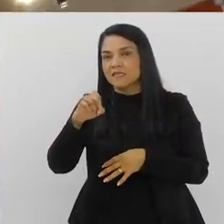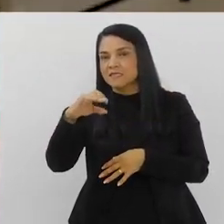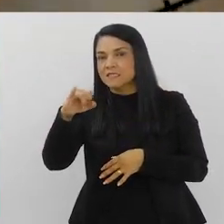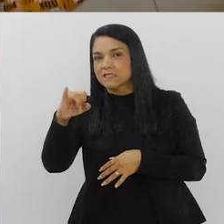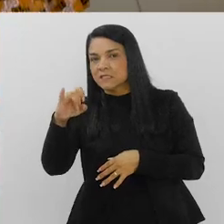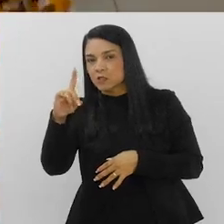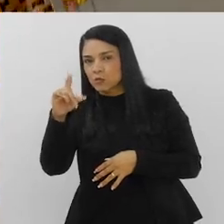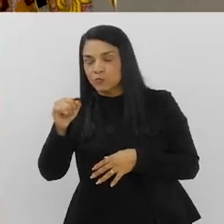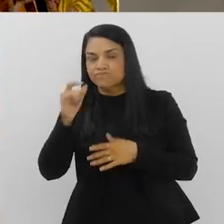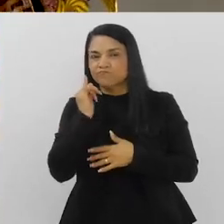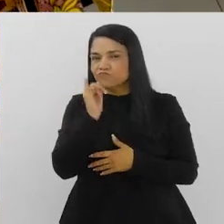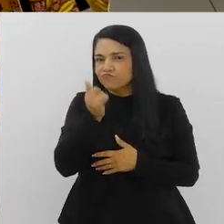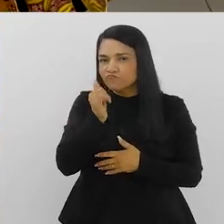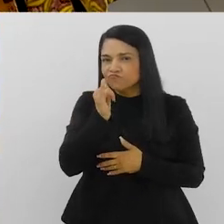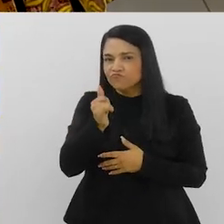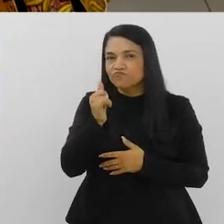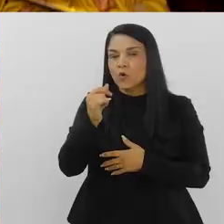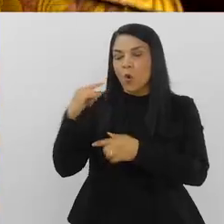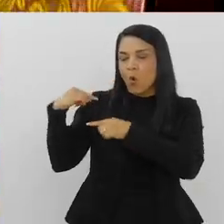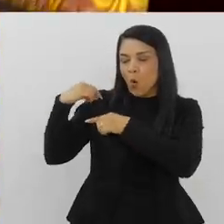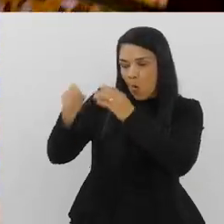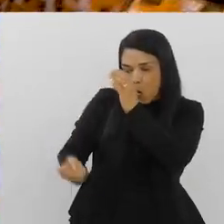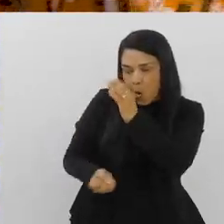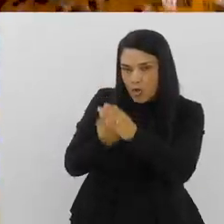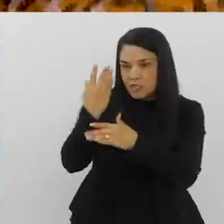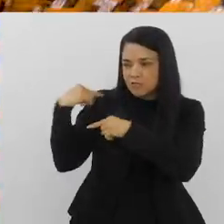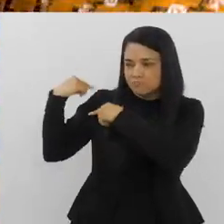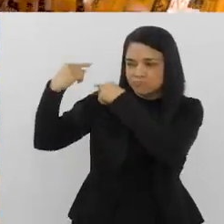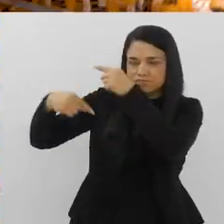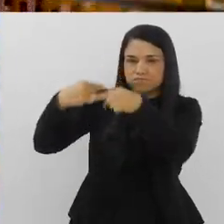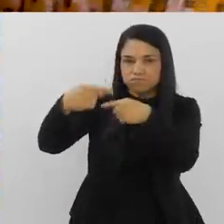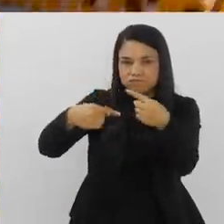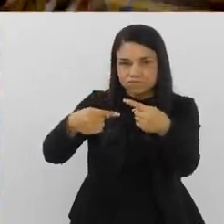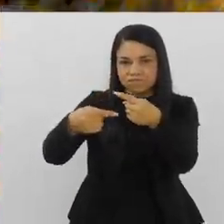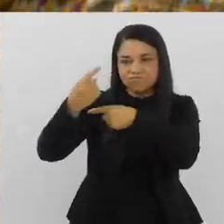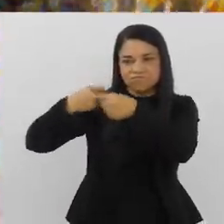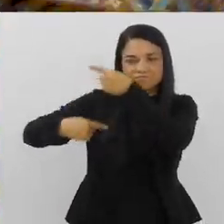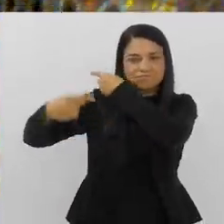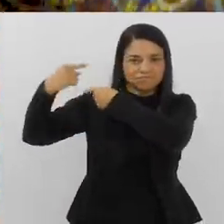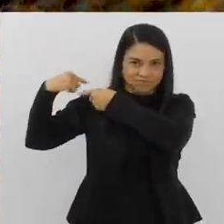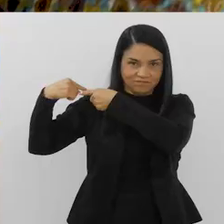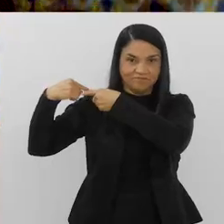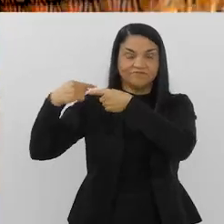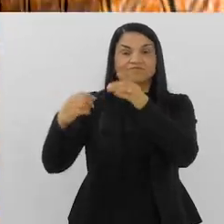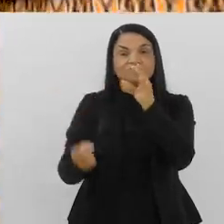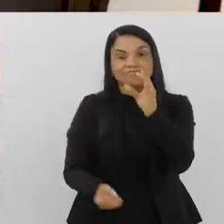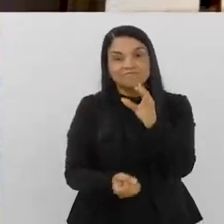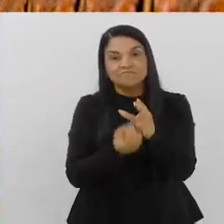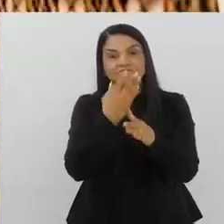that contains the origin of ancestors. In